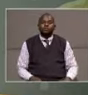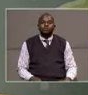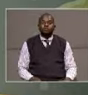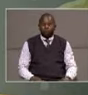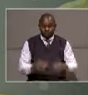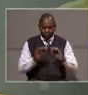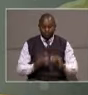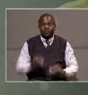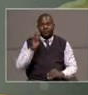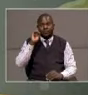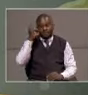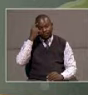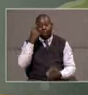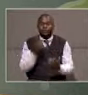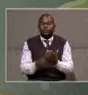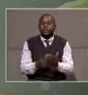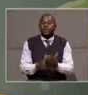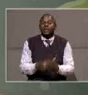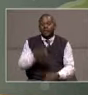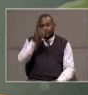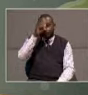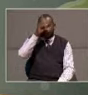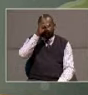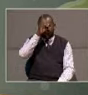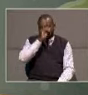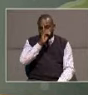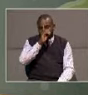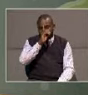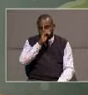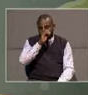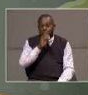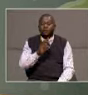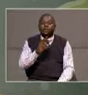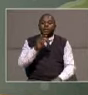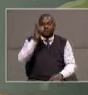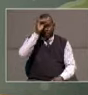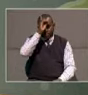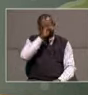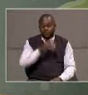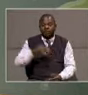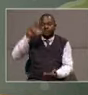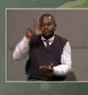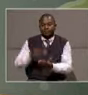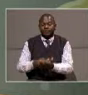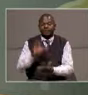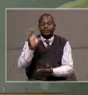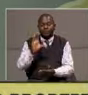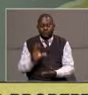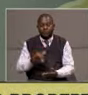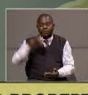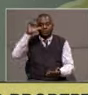Meanwhile, Government of Uganda and Toro Kingdom have agreed to form a verification committee which will record and